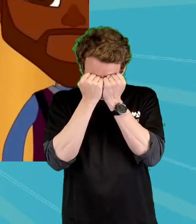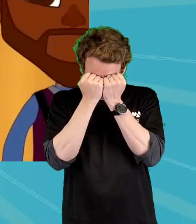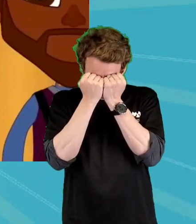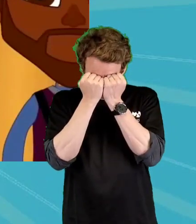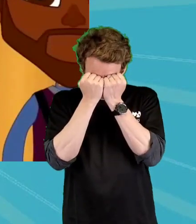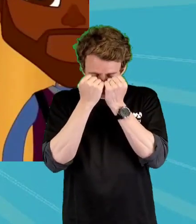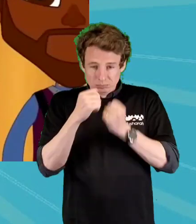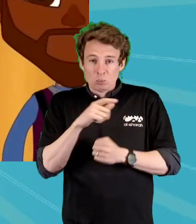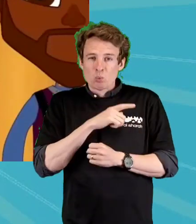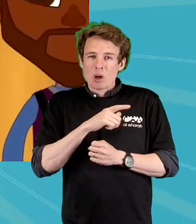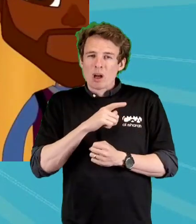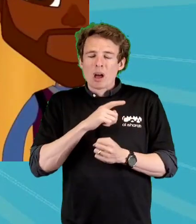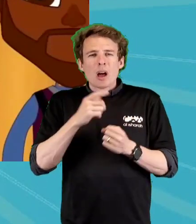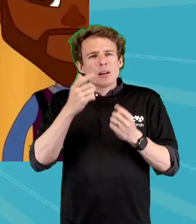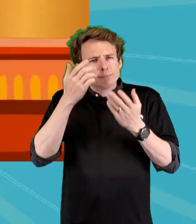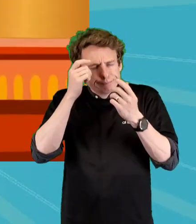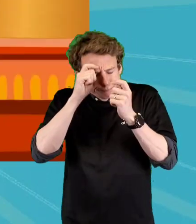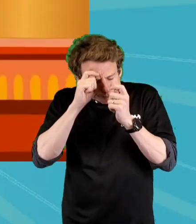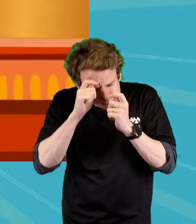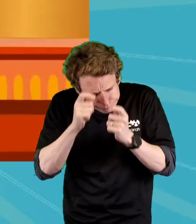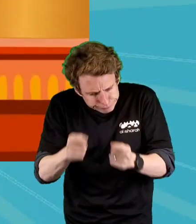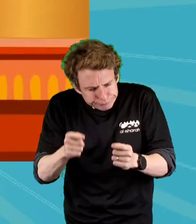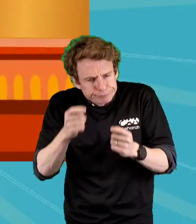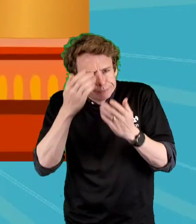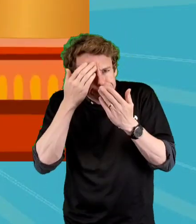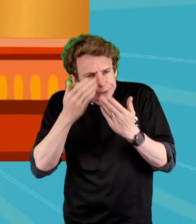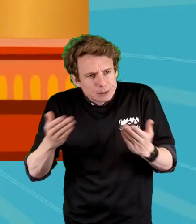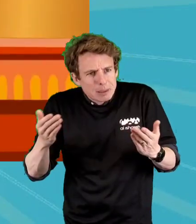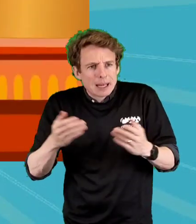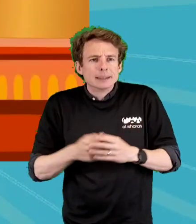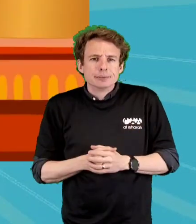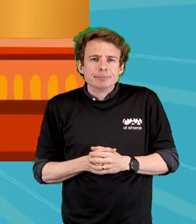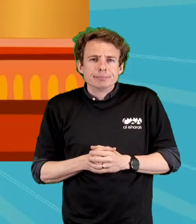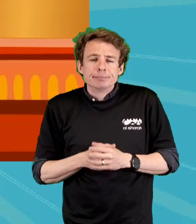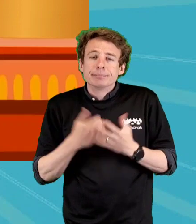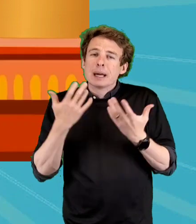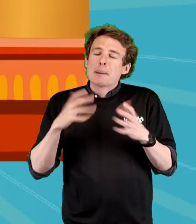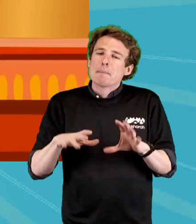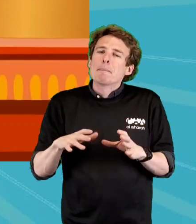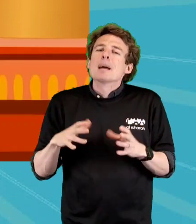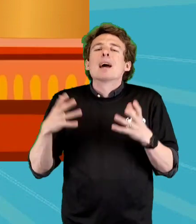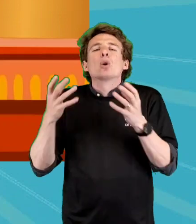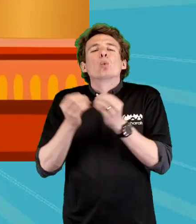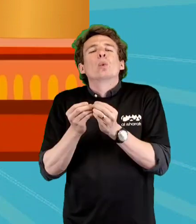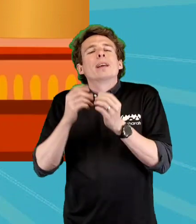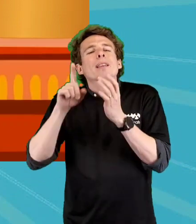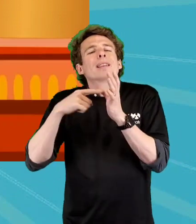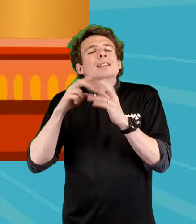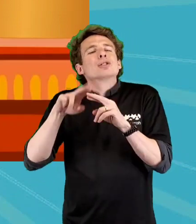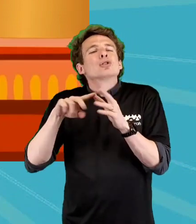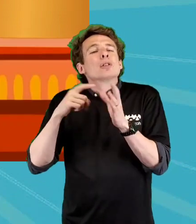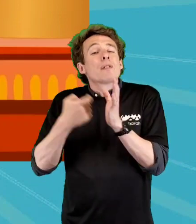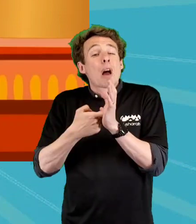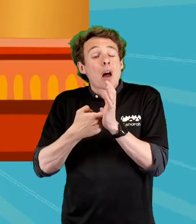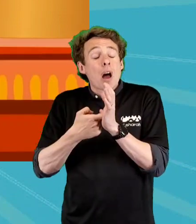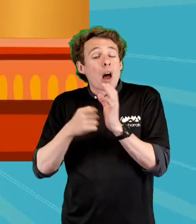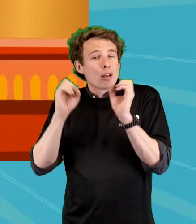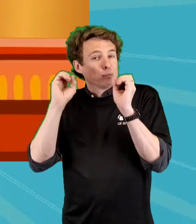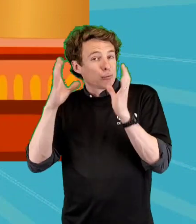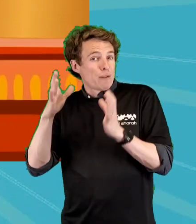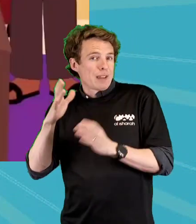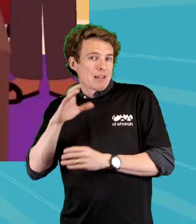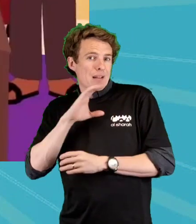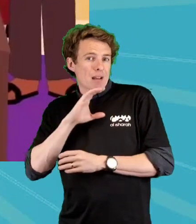with his eyes to show respect and accepted Islam by the Prophet's cousin Ja'far